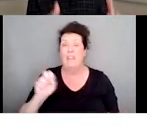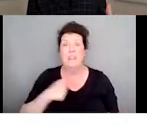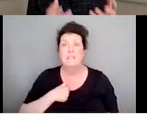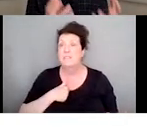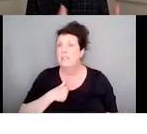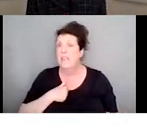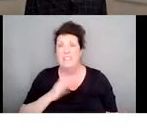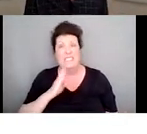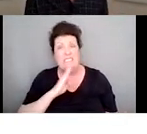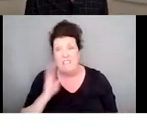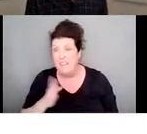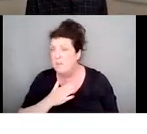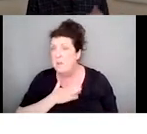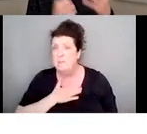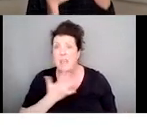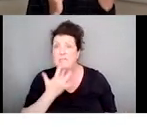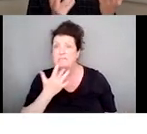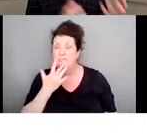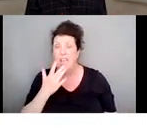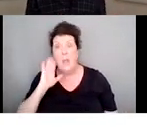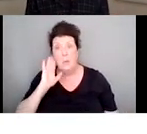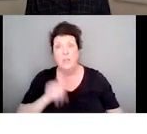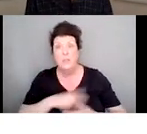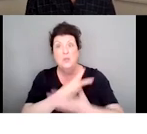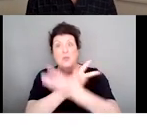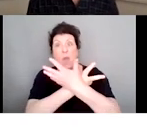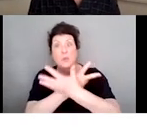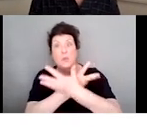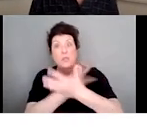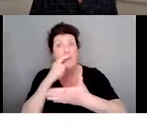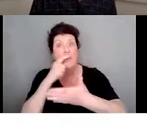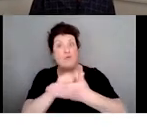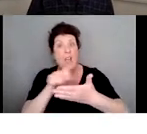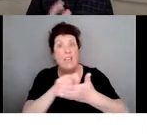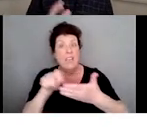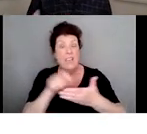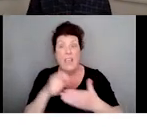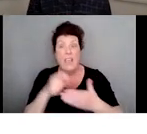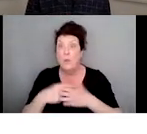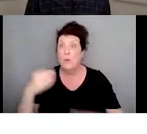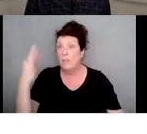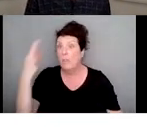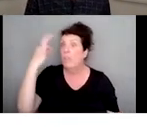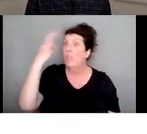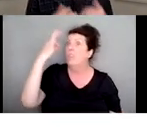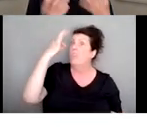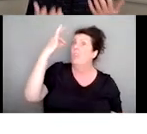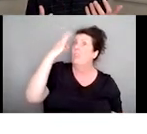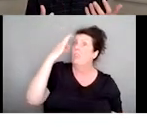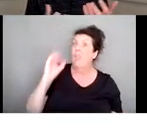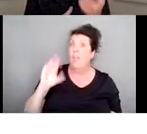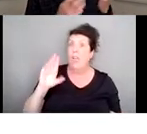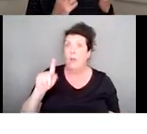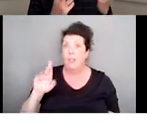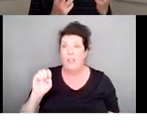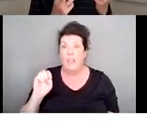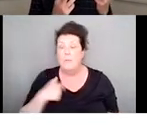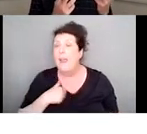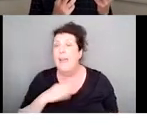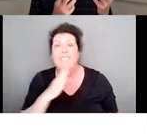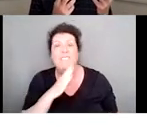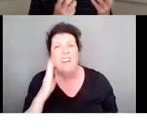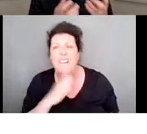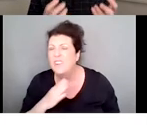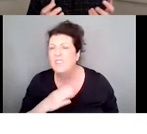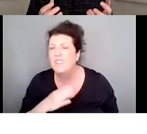It's just never been something that I'm able to do. And listen, I admire people that can do it because for me, outlining has always been